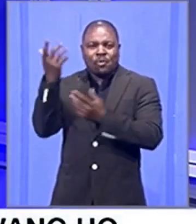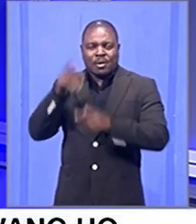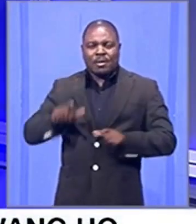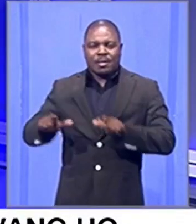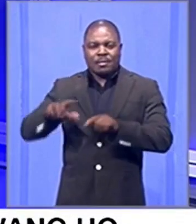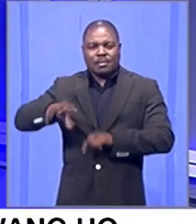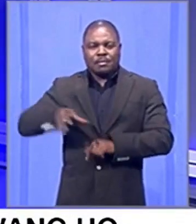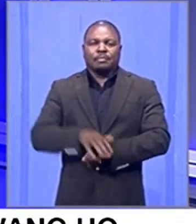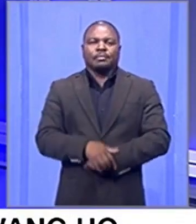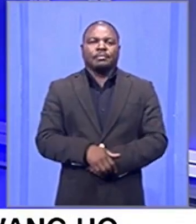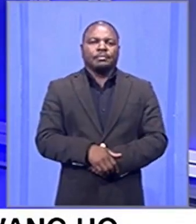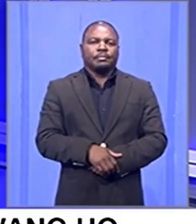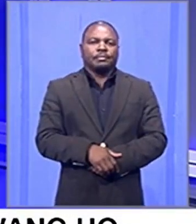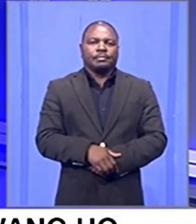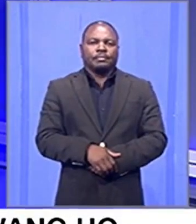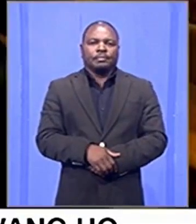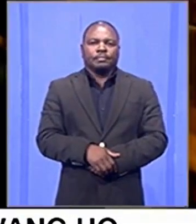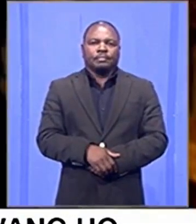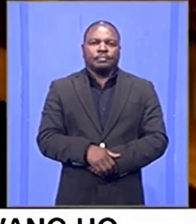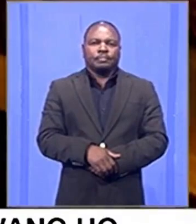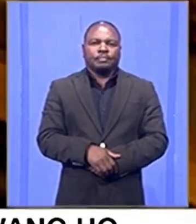ya Limpopo.